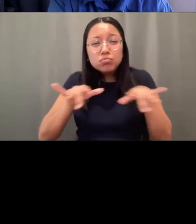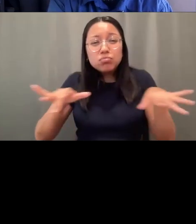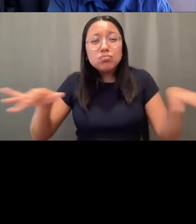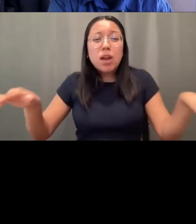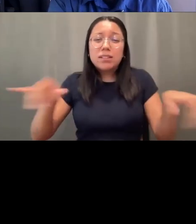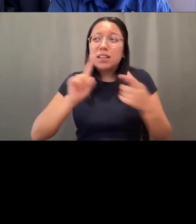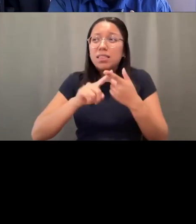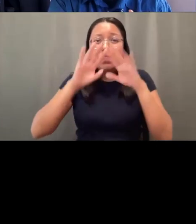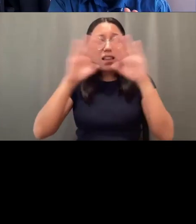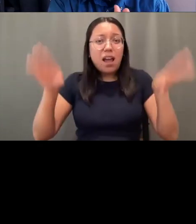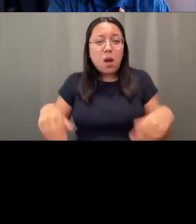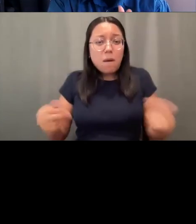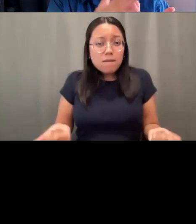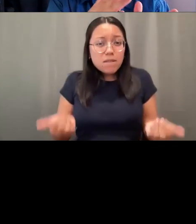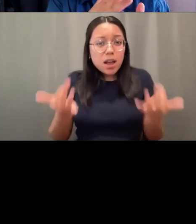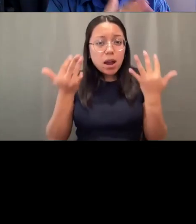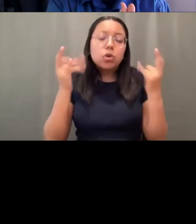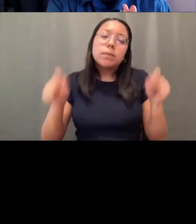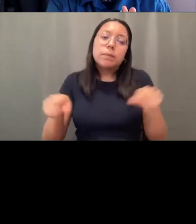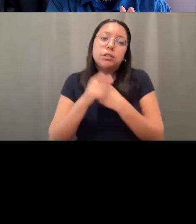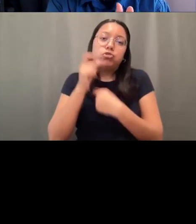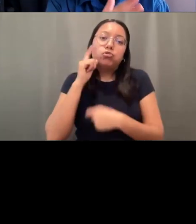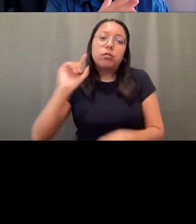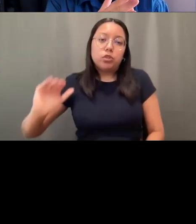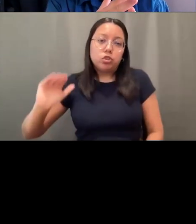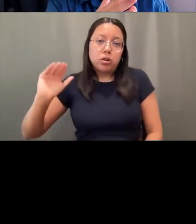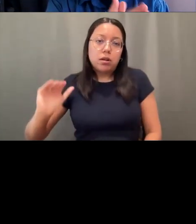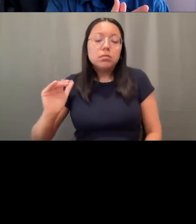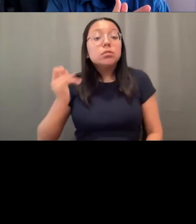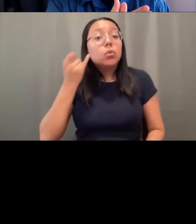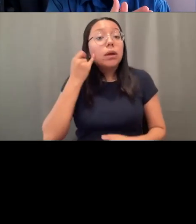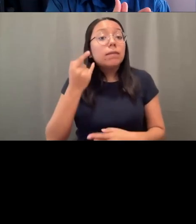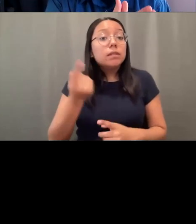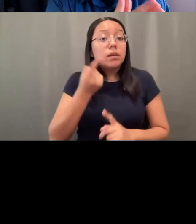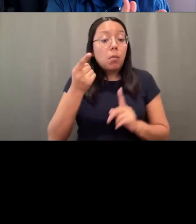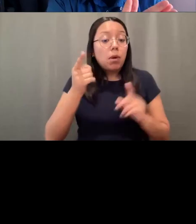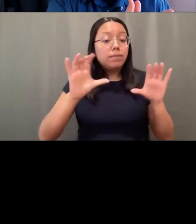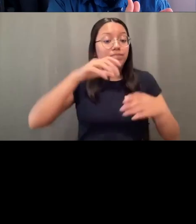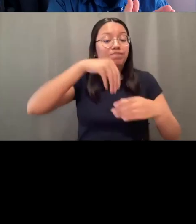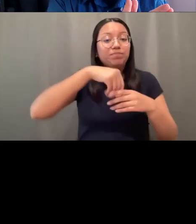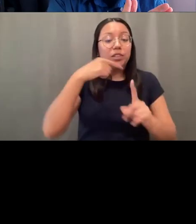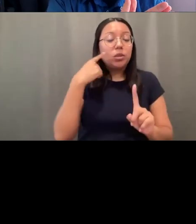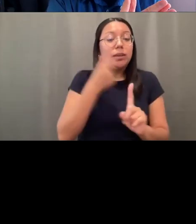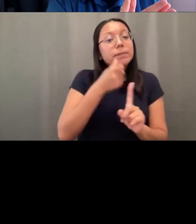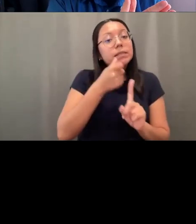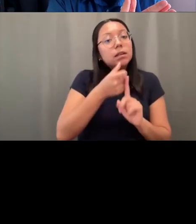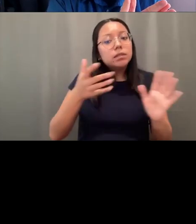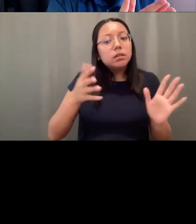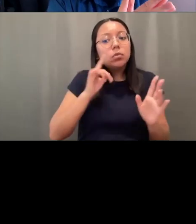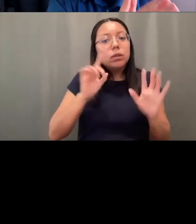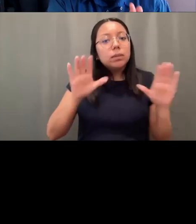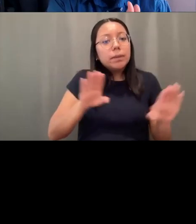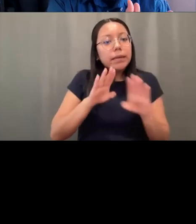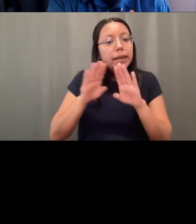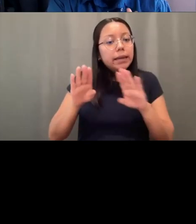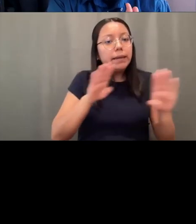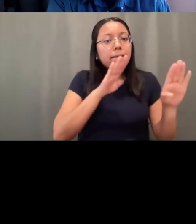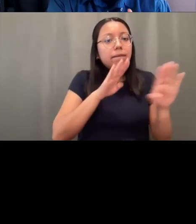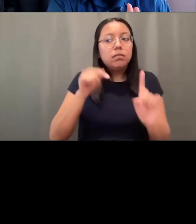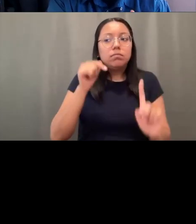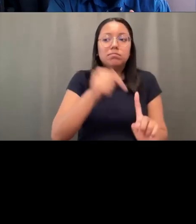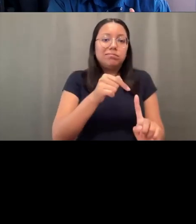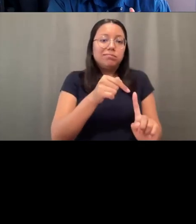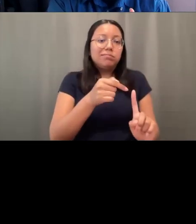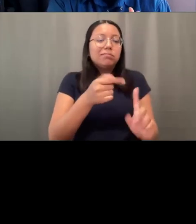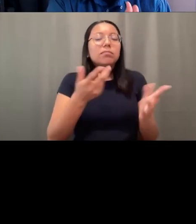in this behavior, we don't necessarily have to stop the behavior. We don't necessarily have to do anything about changing what